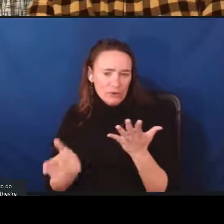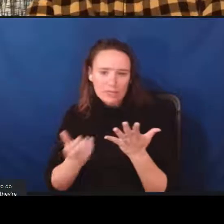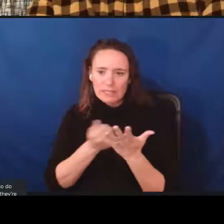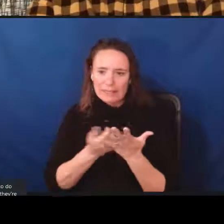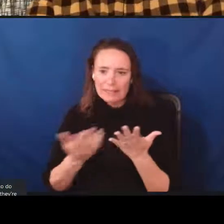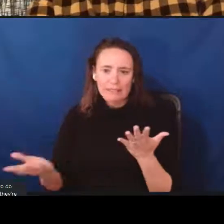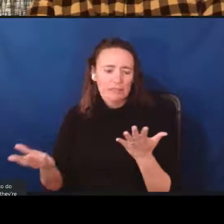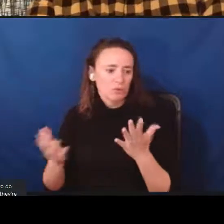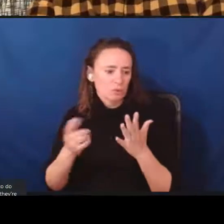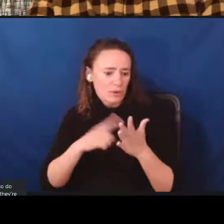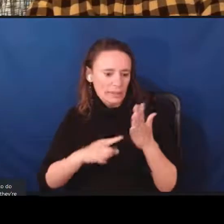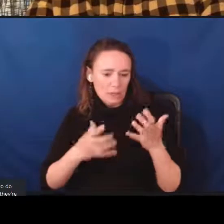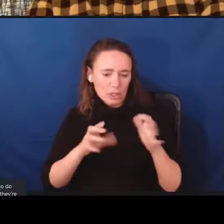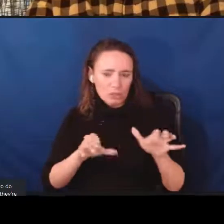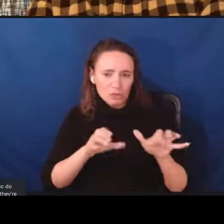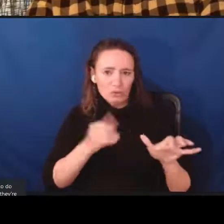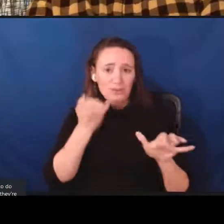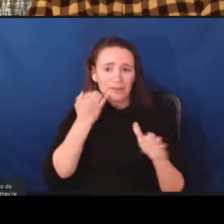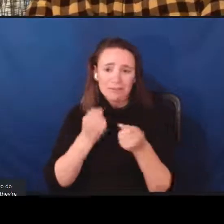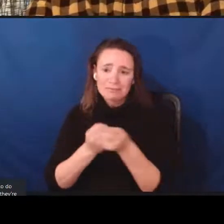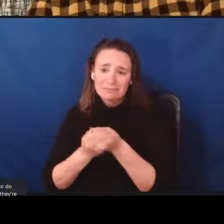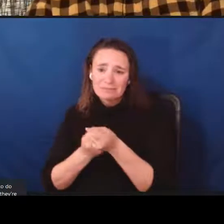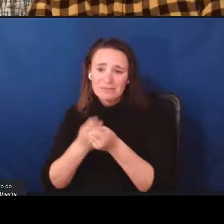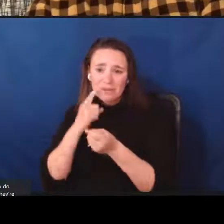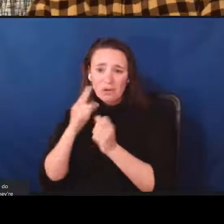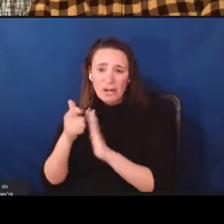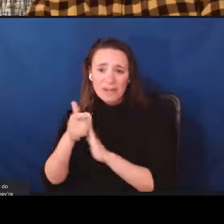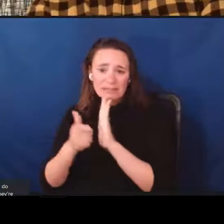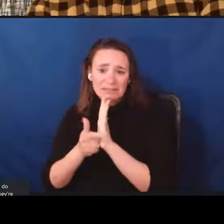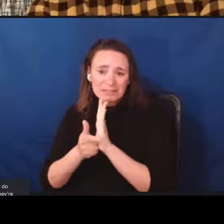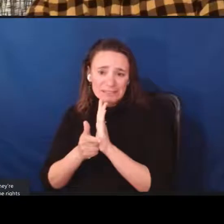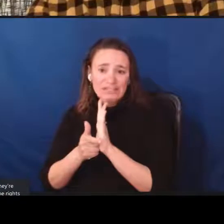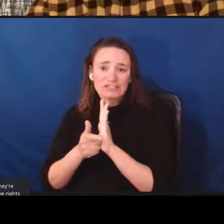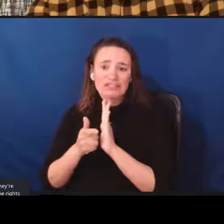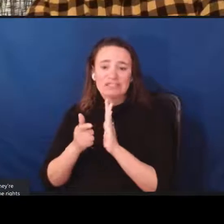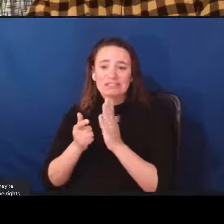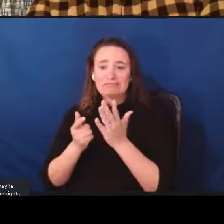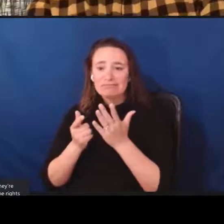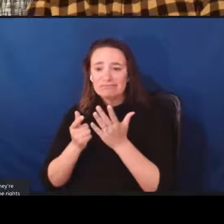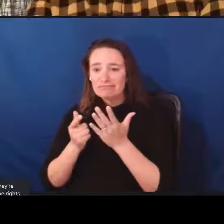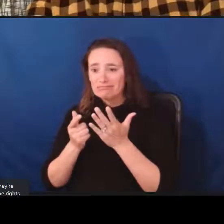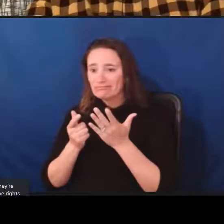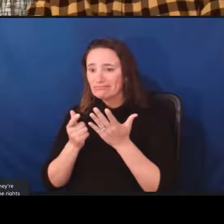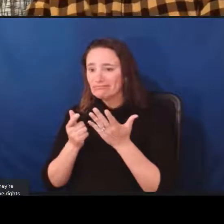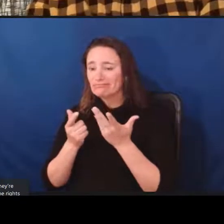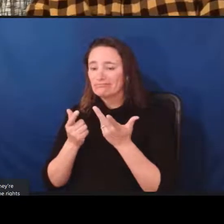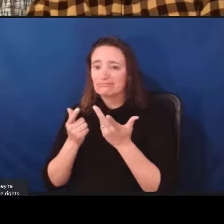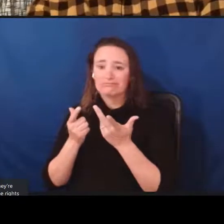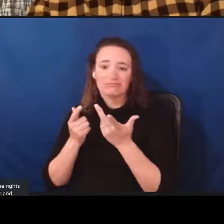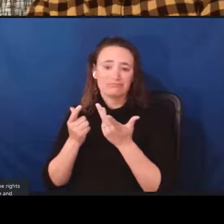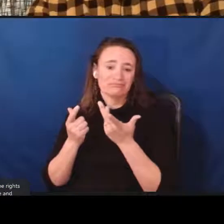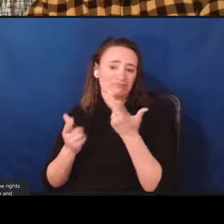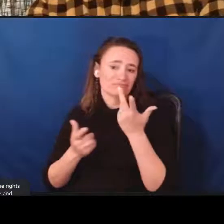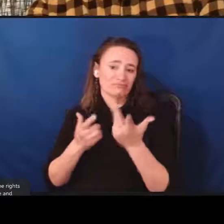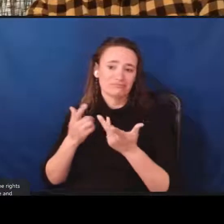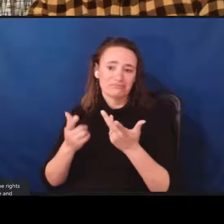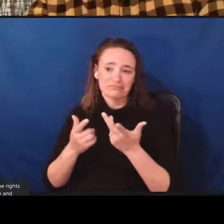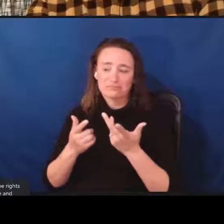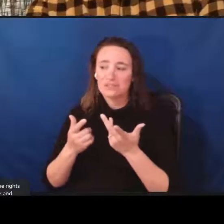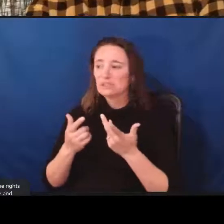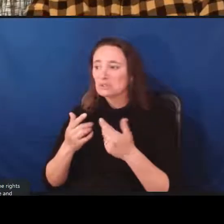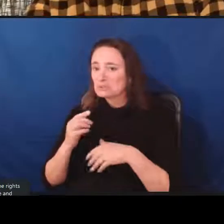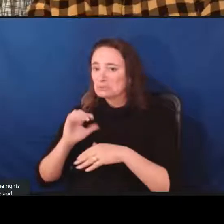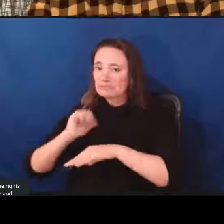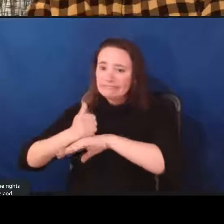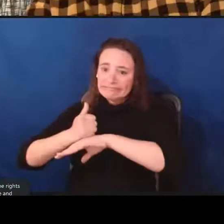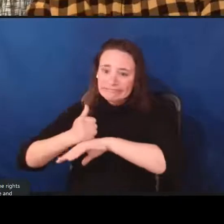for legislation to establish the rights of, their rights and start to eliminate the barriers. The